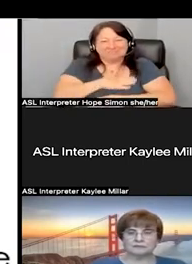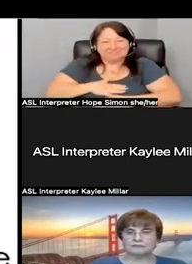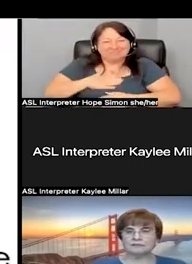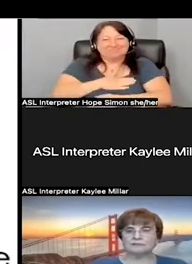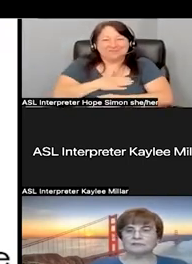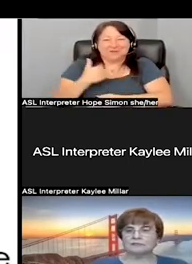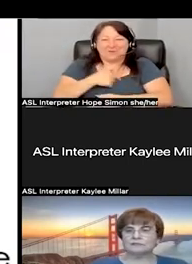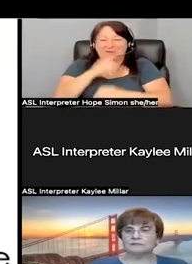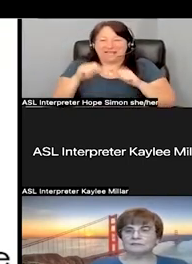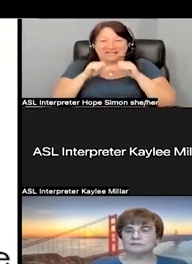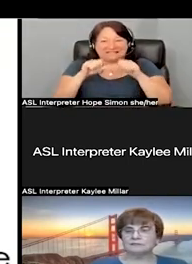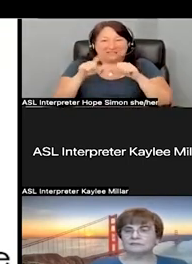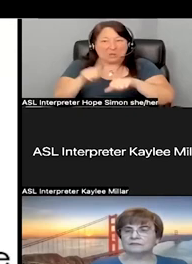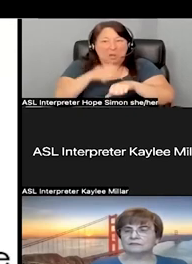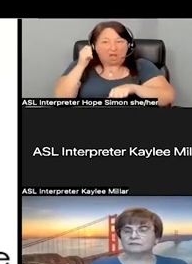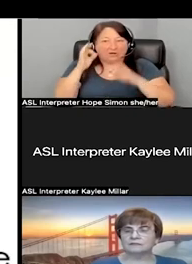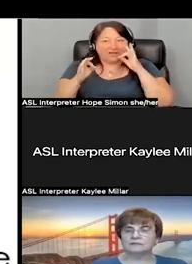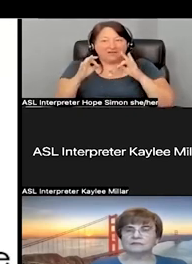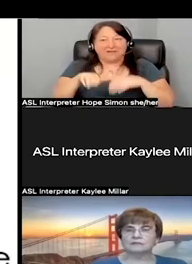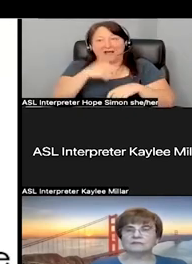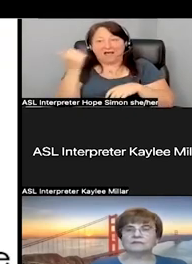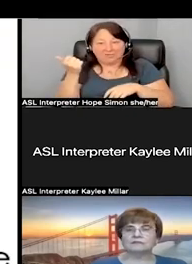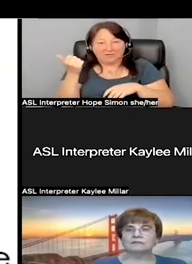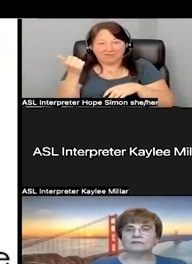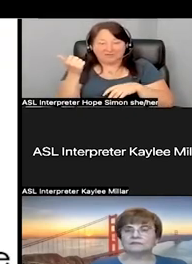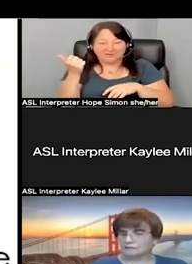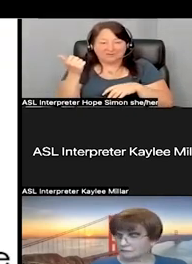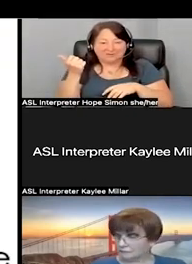you know, stay on a little bit longer if there's